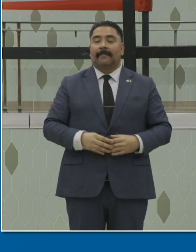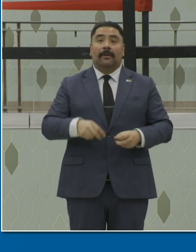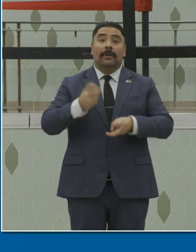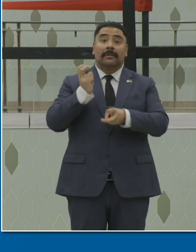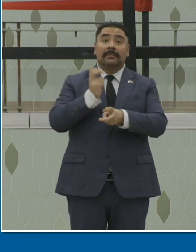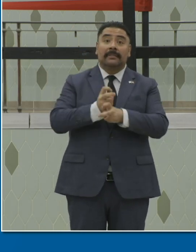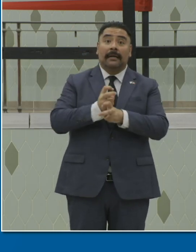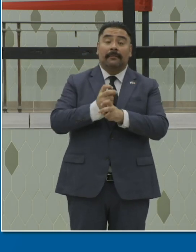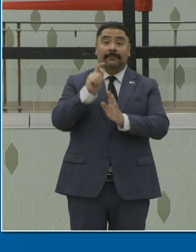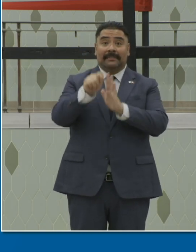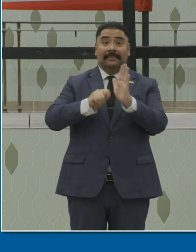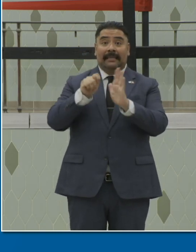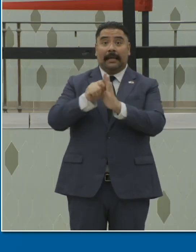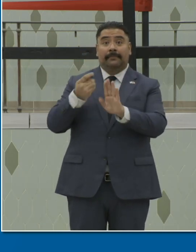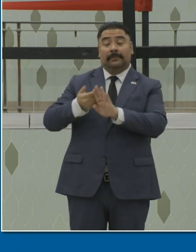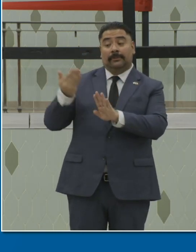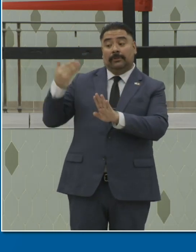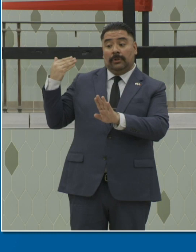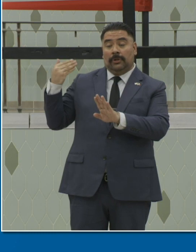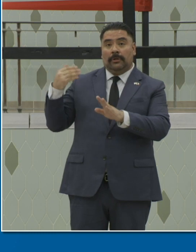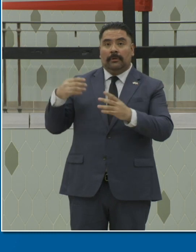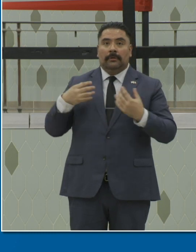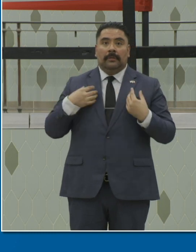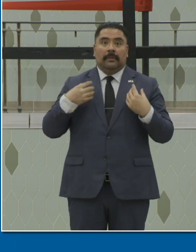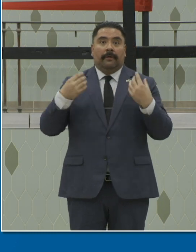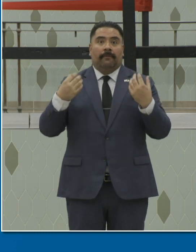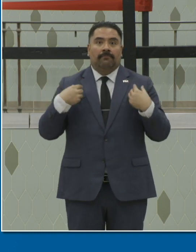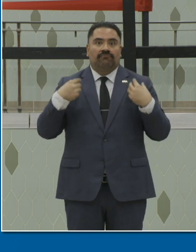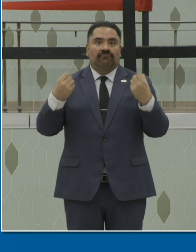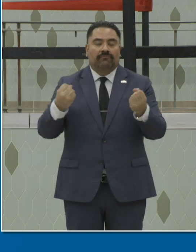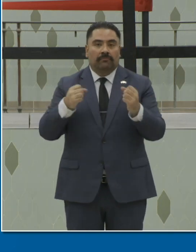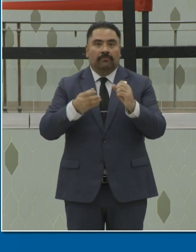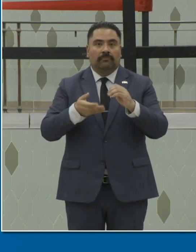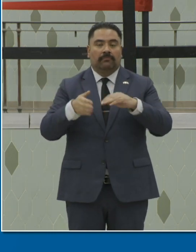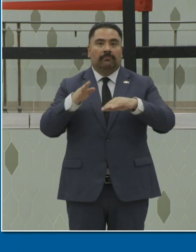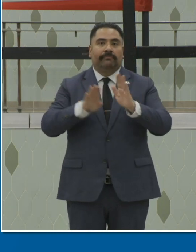The tough times, the recovery times,